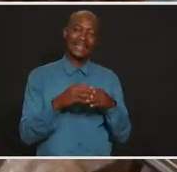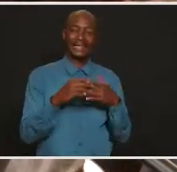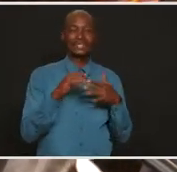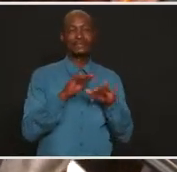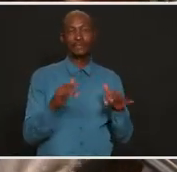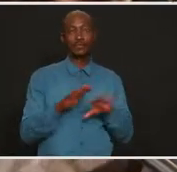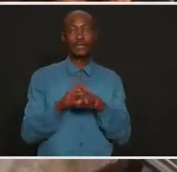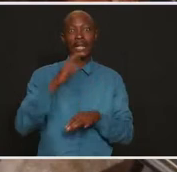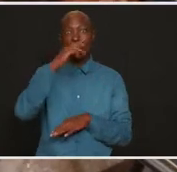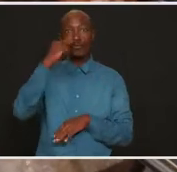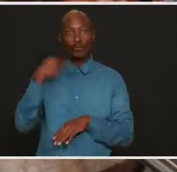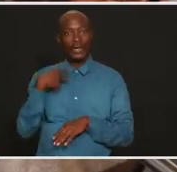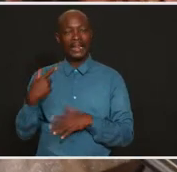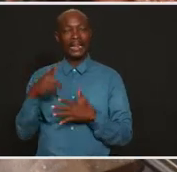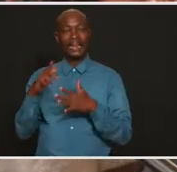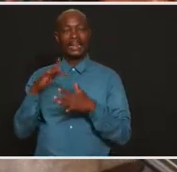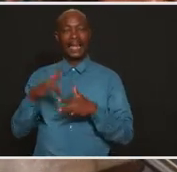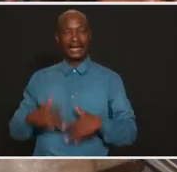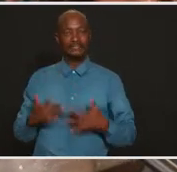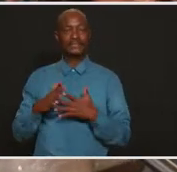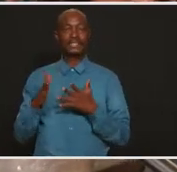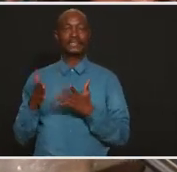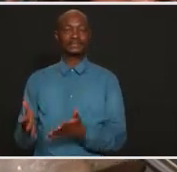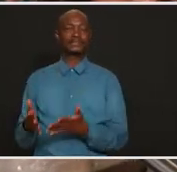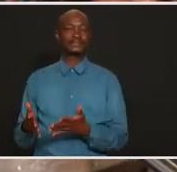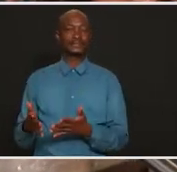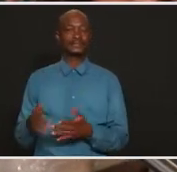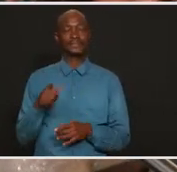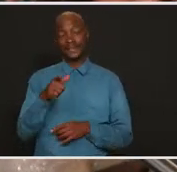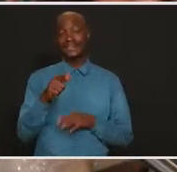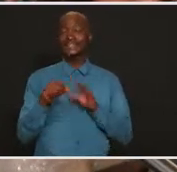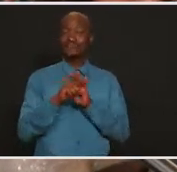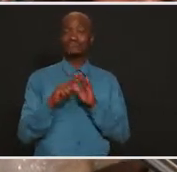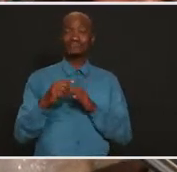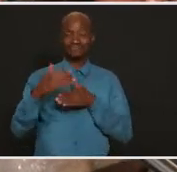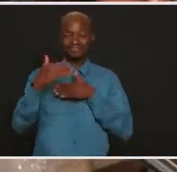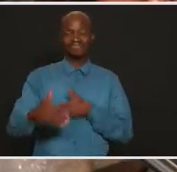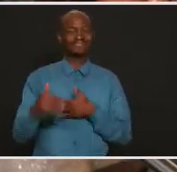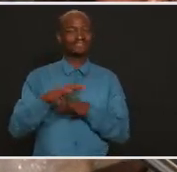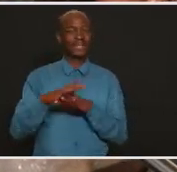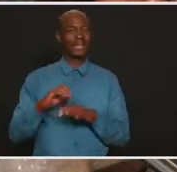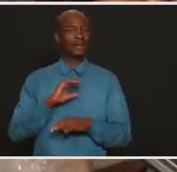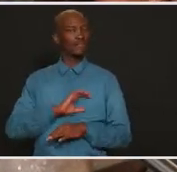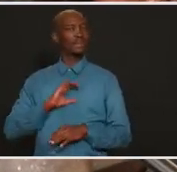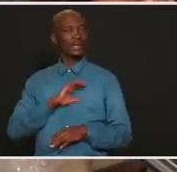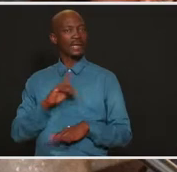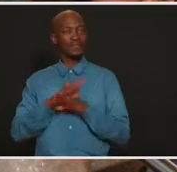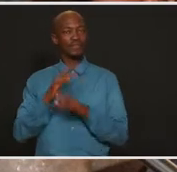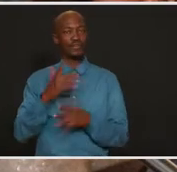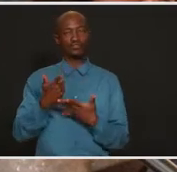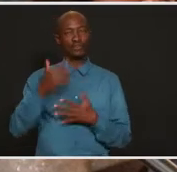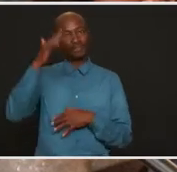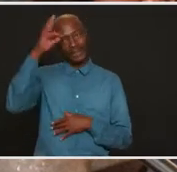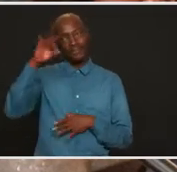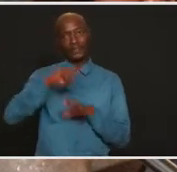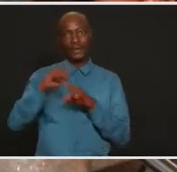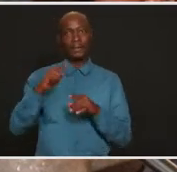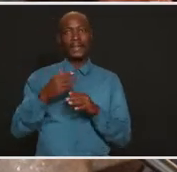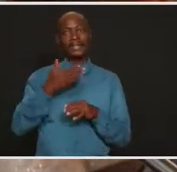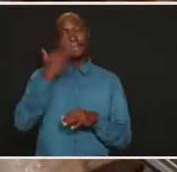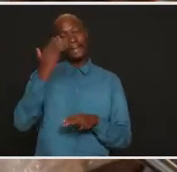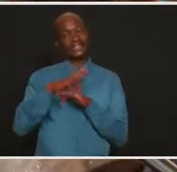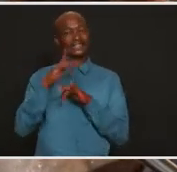not just the curated version the restrictions imposed by Clause 37 are for the comfort of the state not the best interests of children